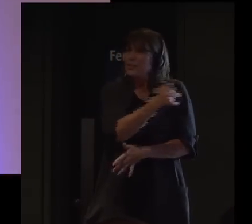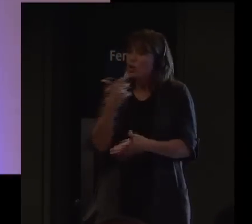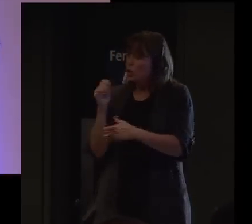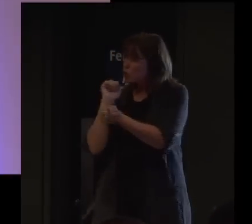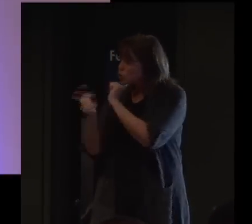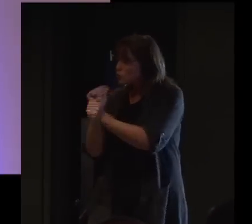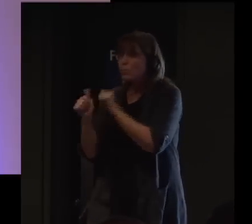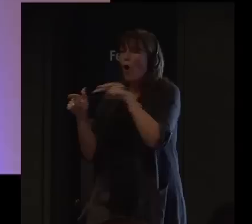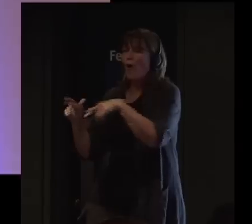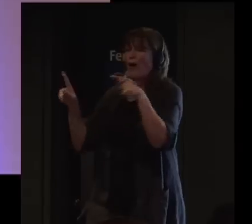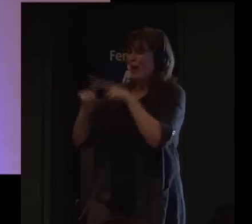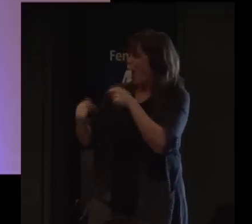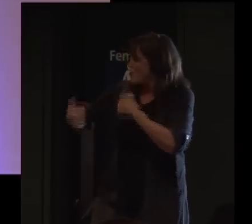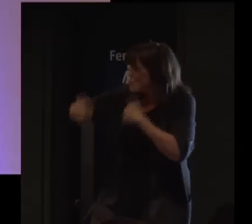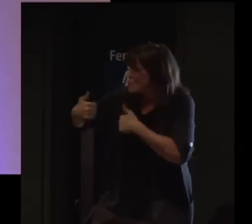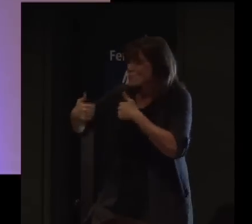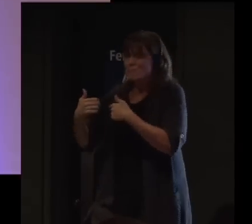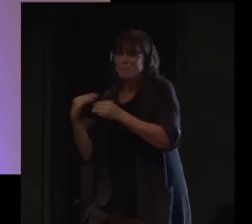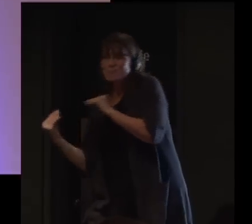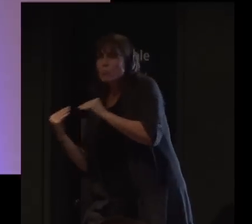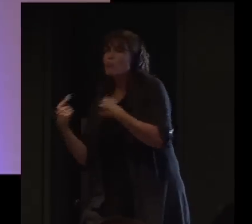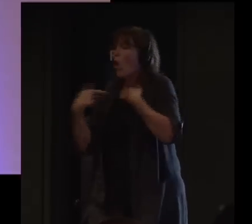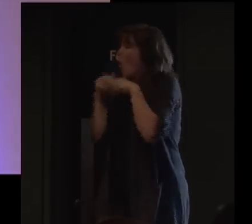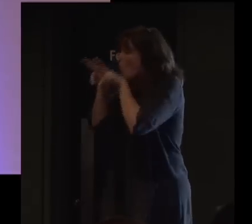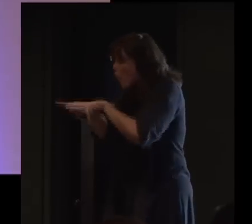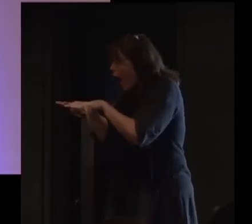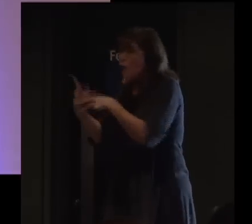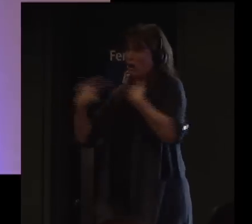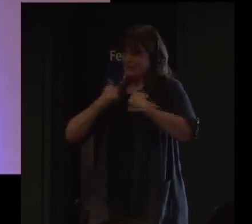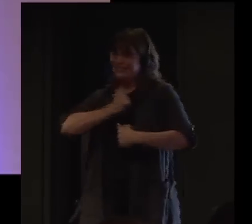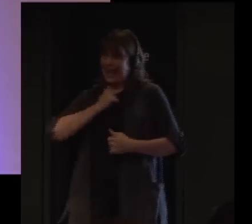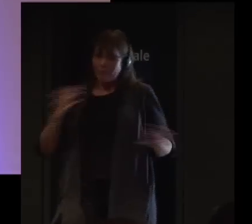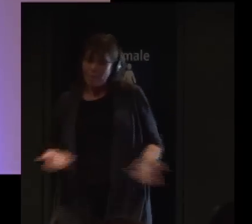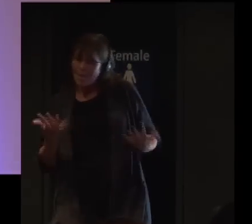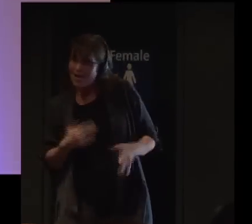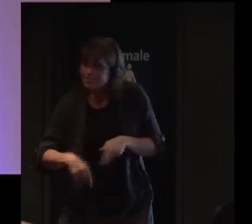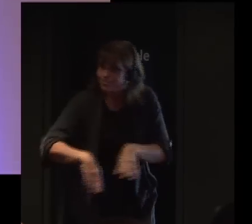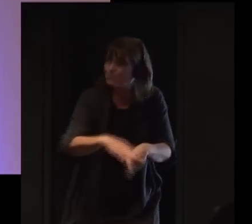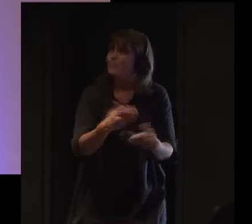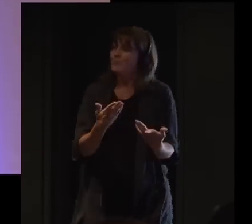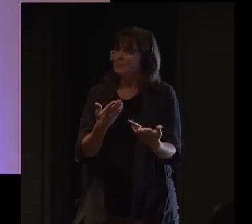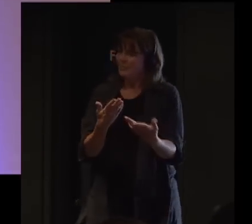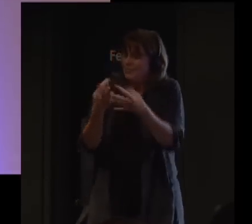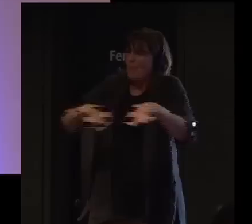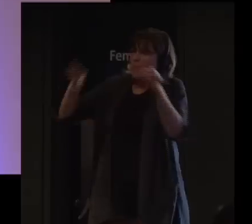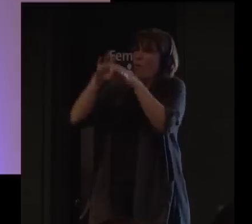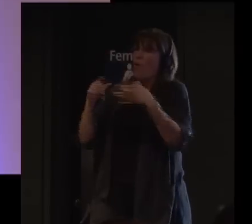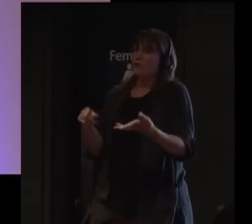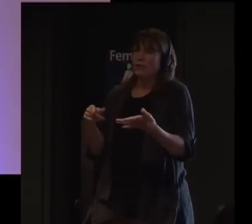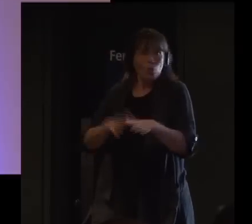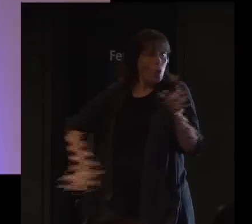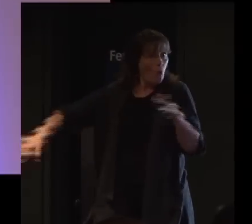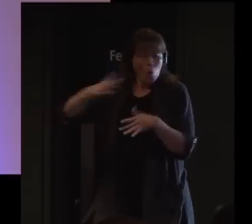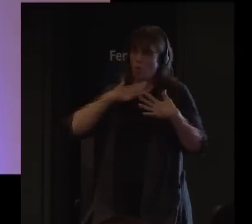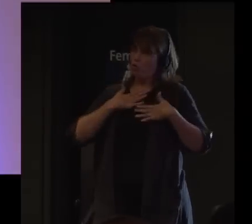Be you an observer or an actor where you can share. You experience, we